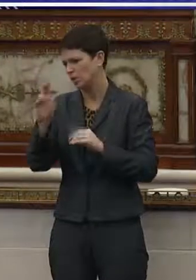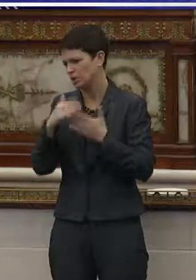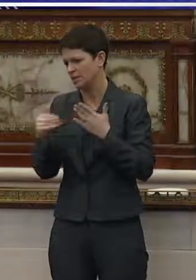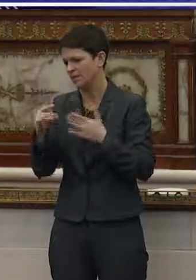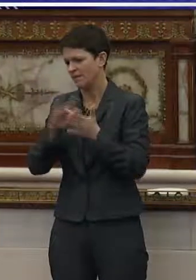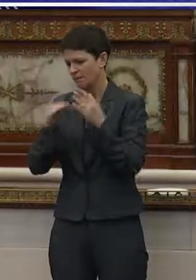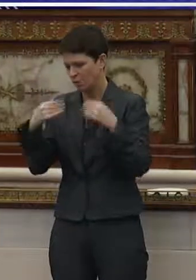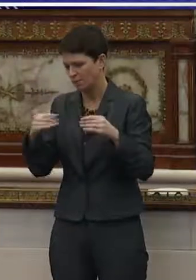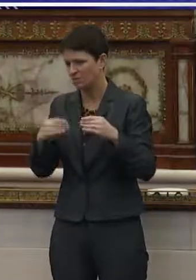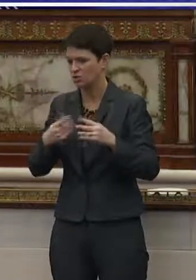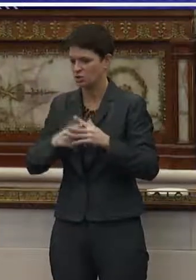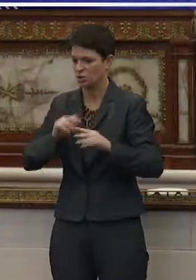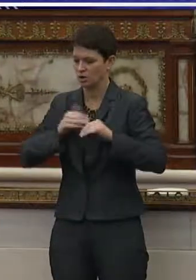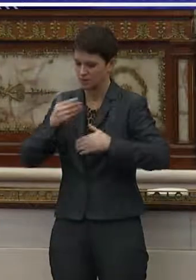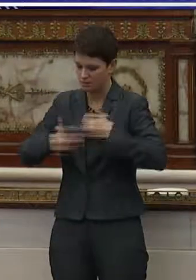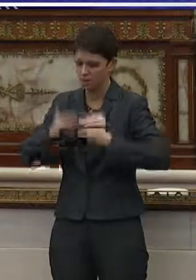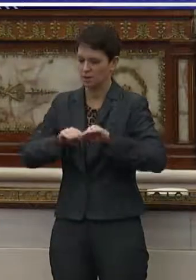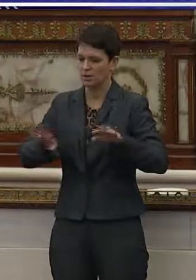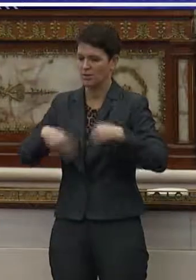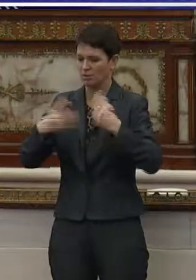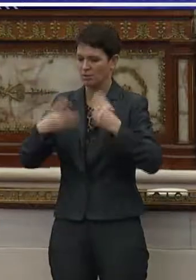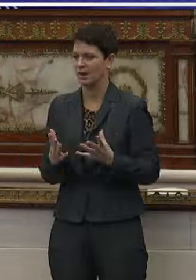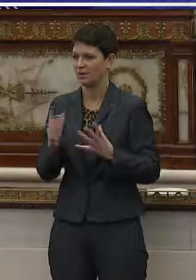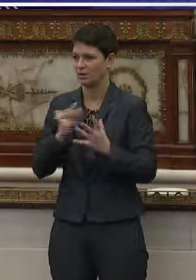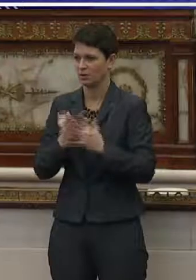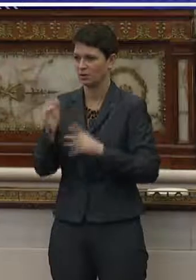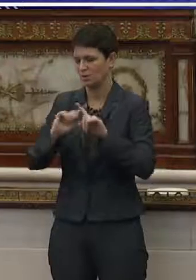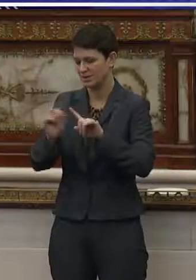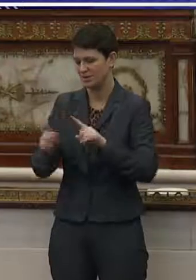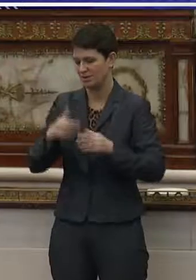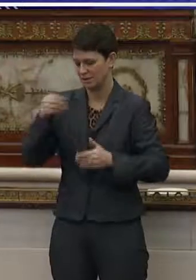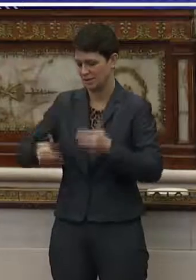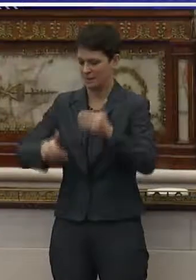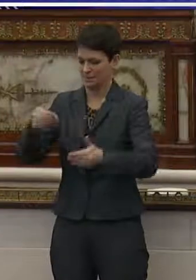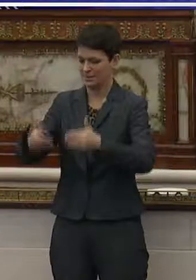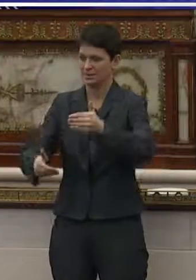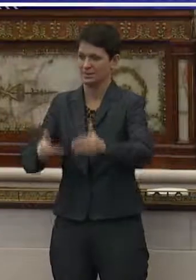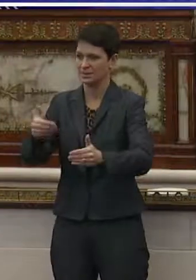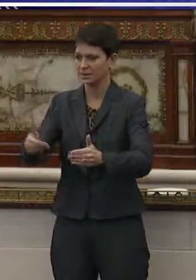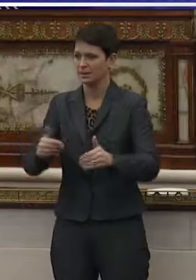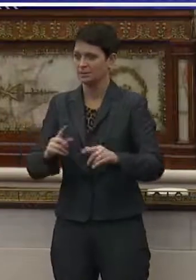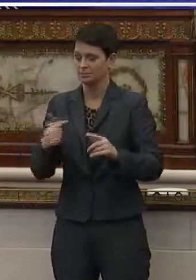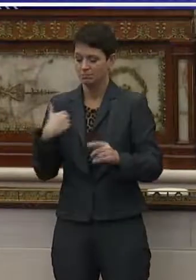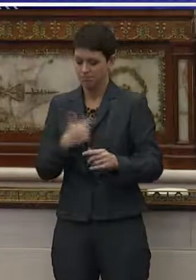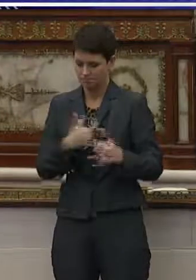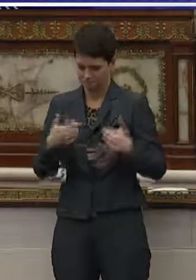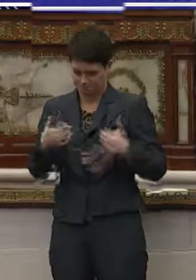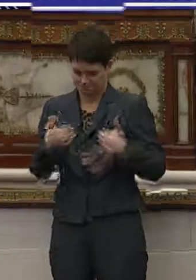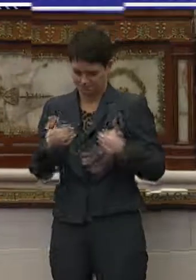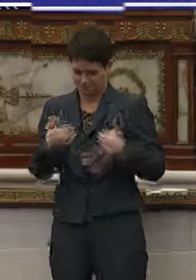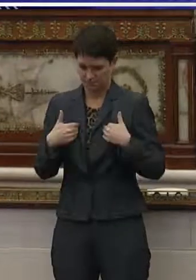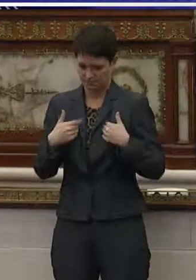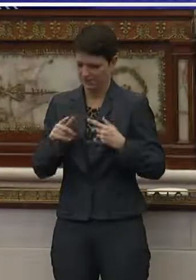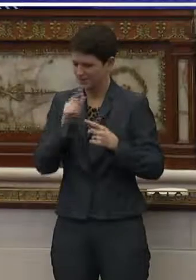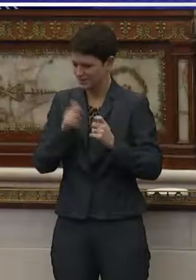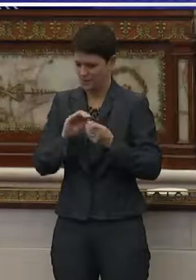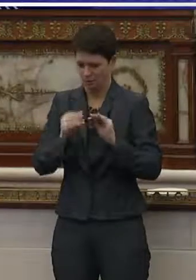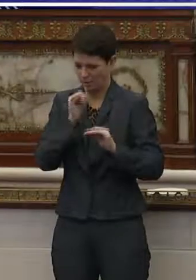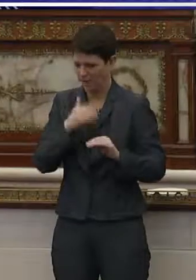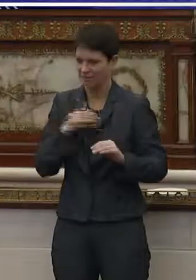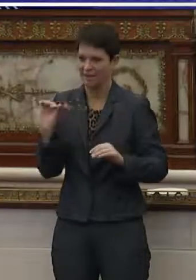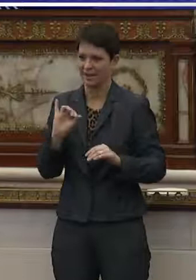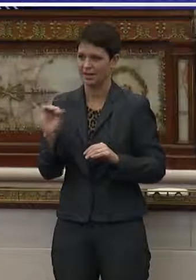have begun the process to enroll as providers. They have to go through multiple steps. We have, I don't have the exact number,